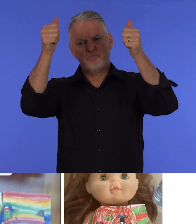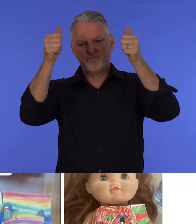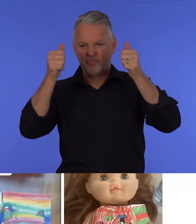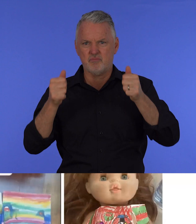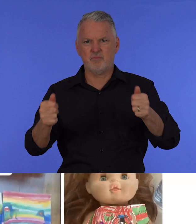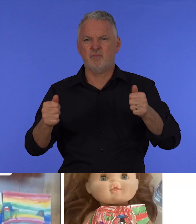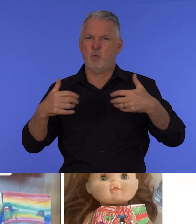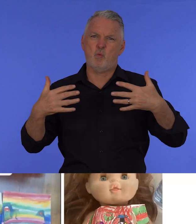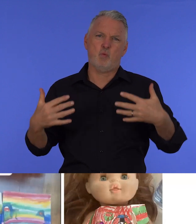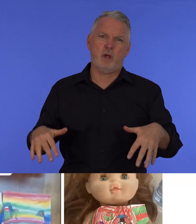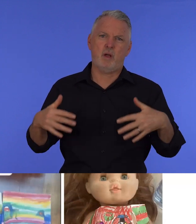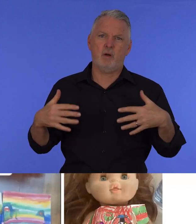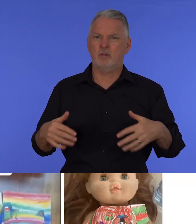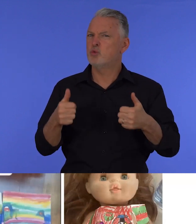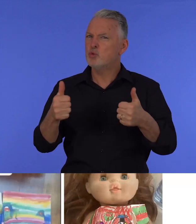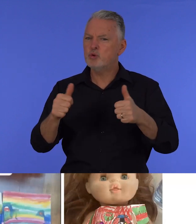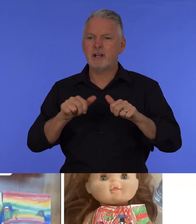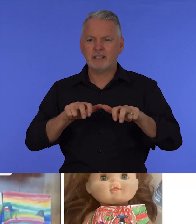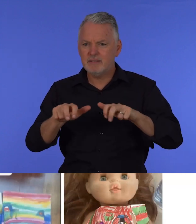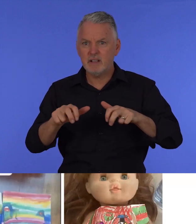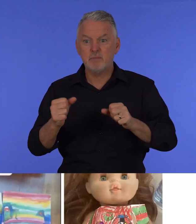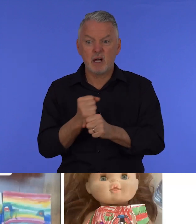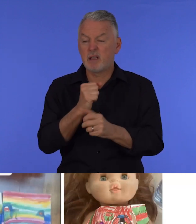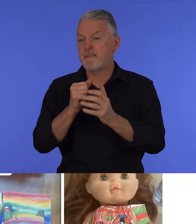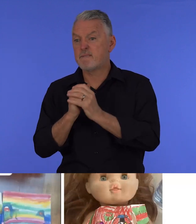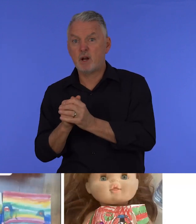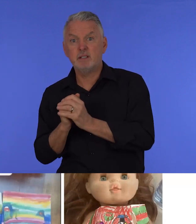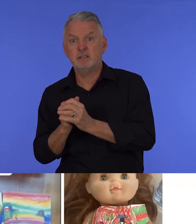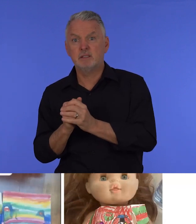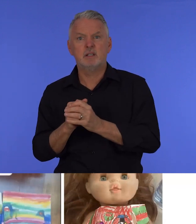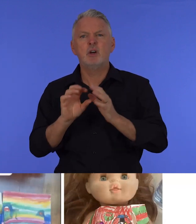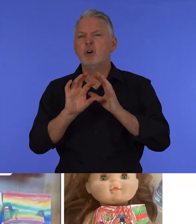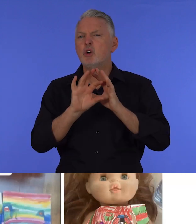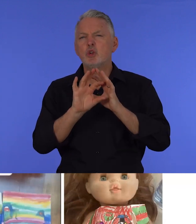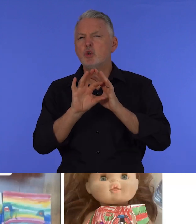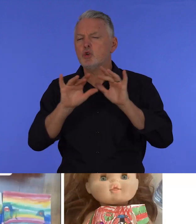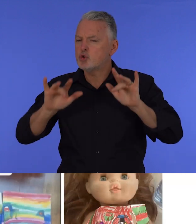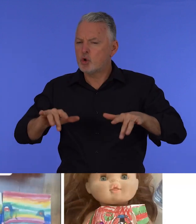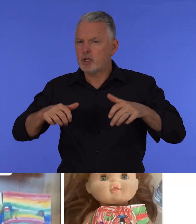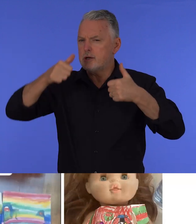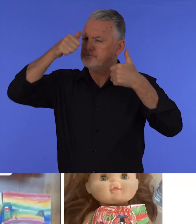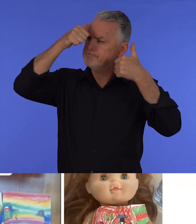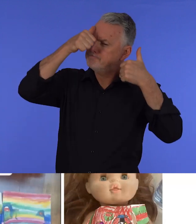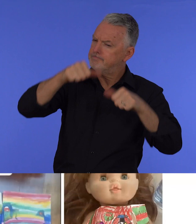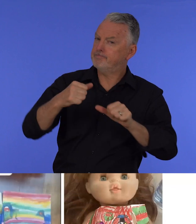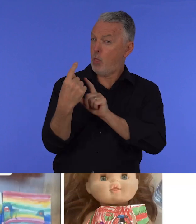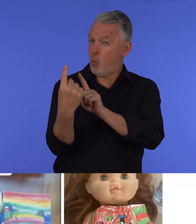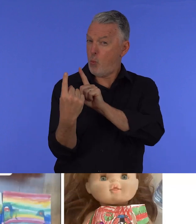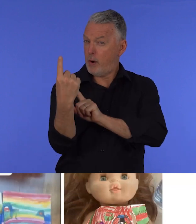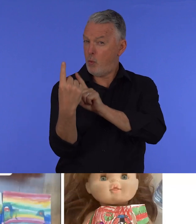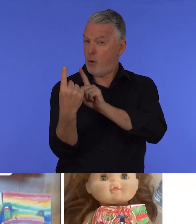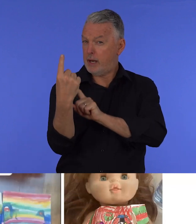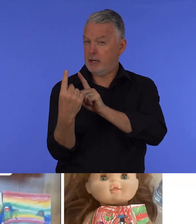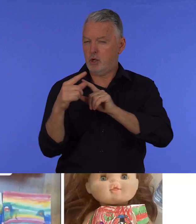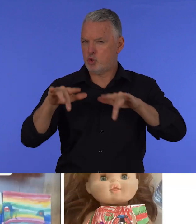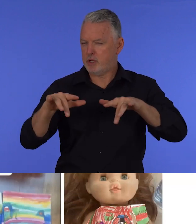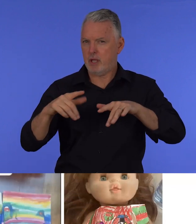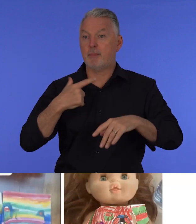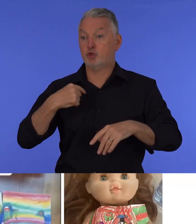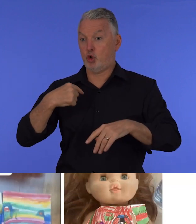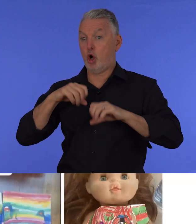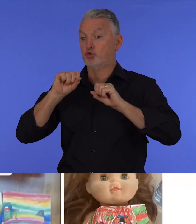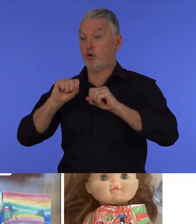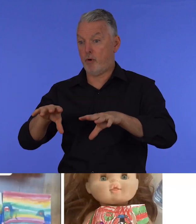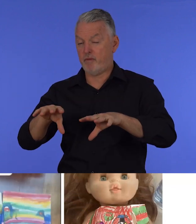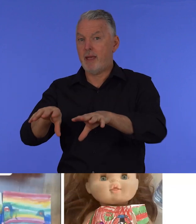she's, really thriving with her art. It's been a great activity for friendships, although we haven't really got to know any of